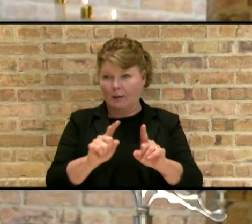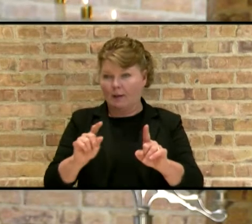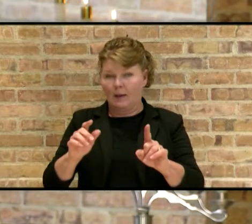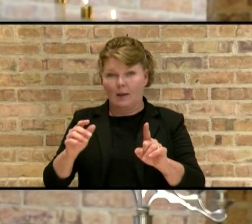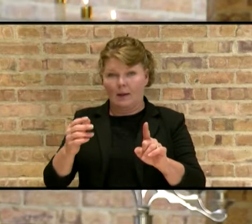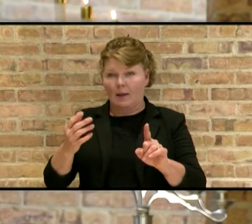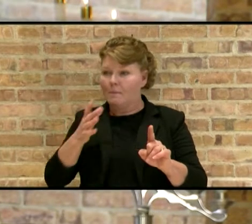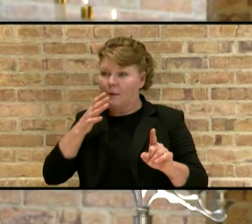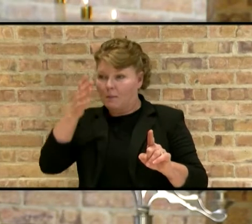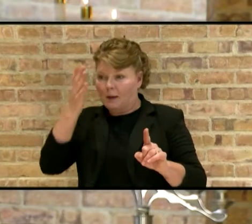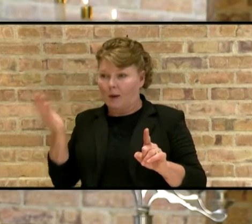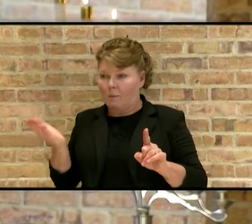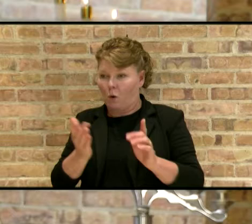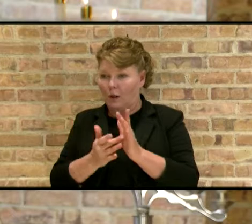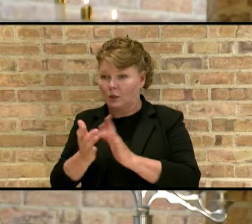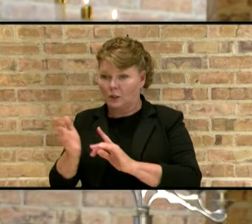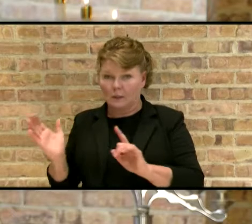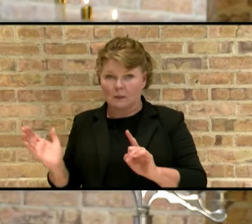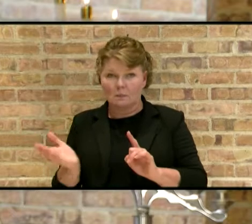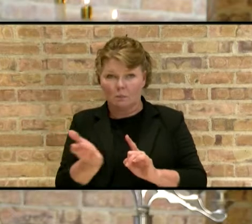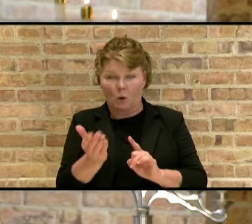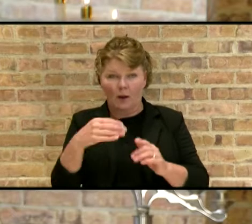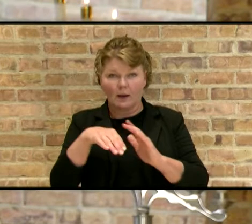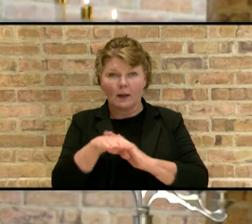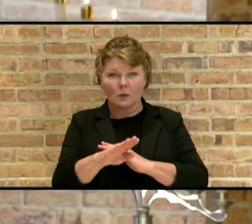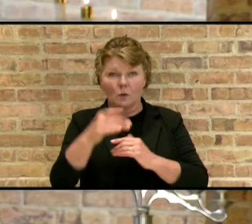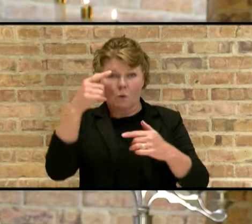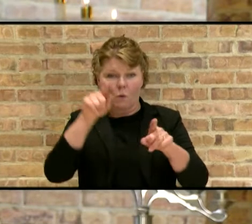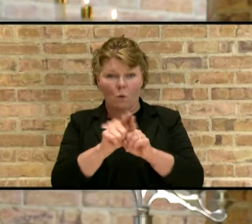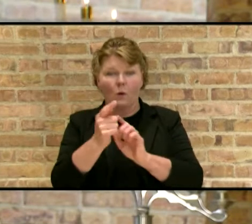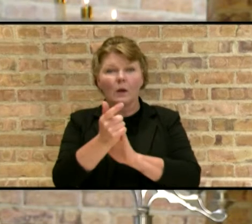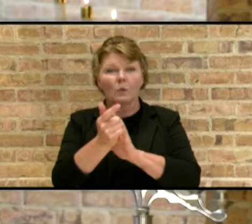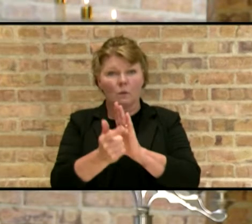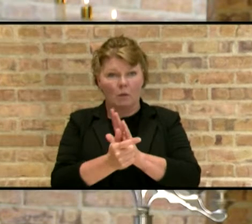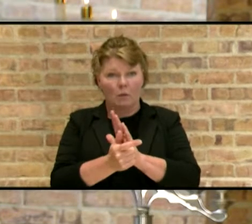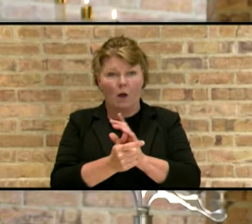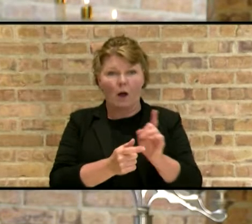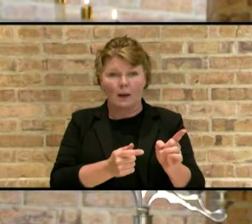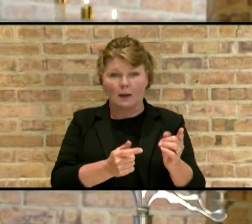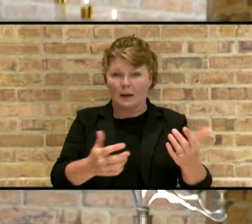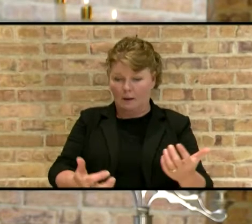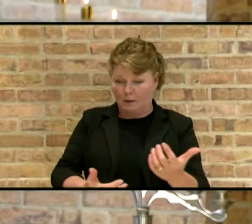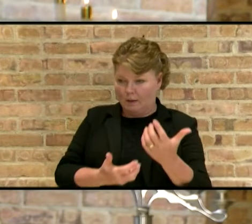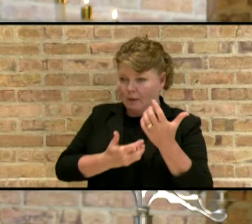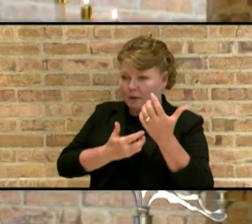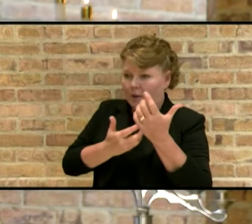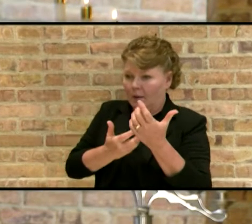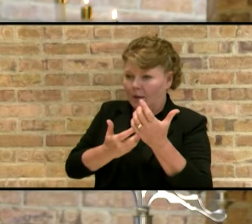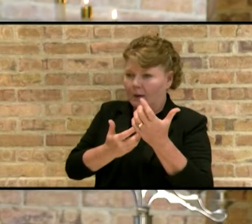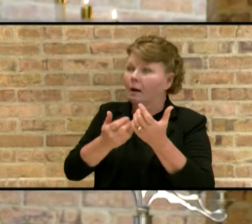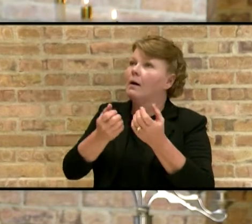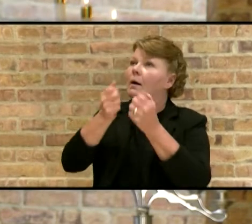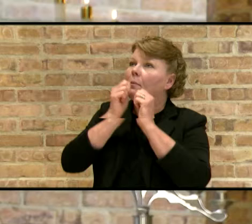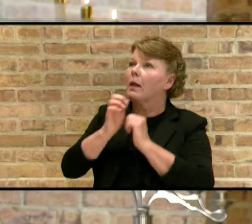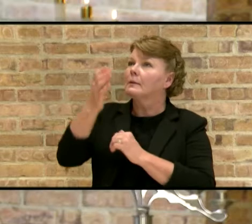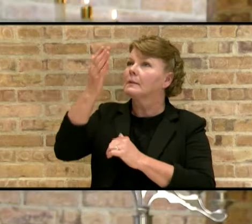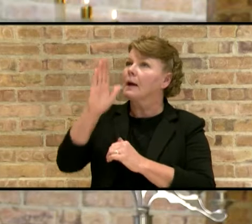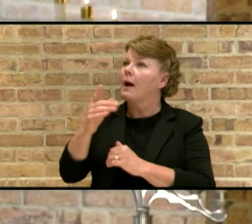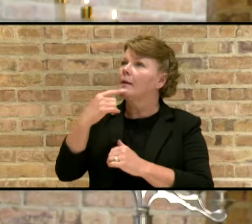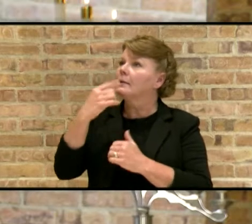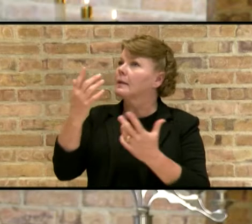child Jesus to do for him according to the custom of the law, he took him up in his arms and he blessed God and